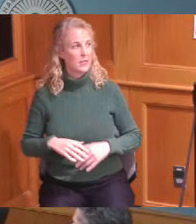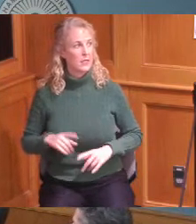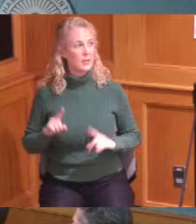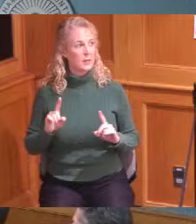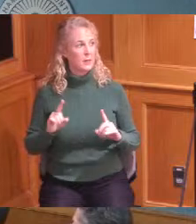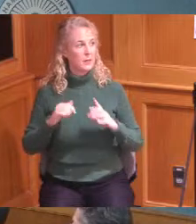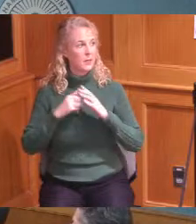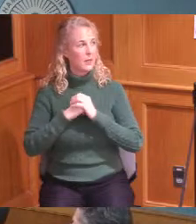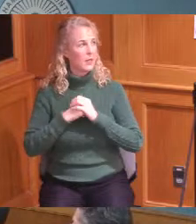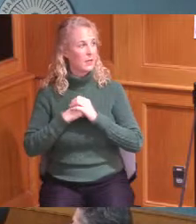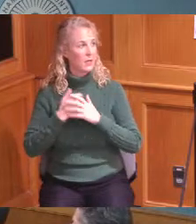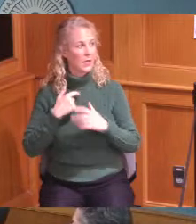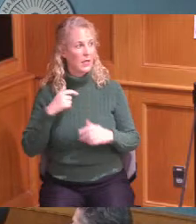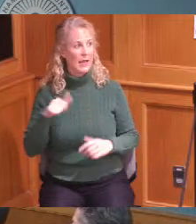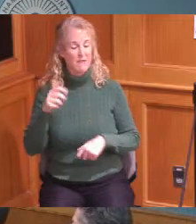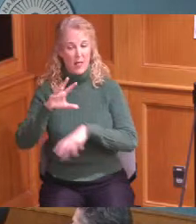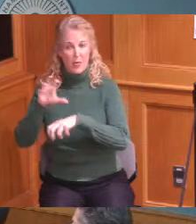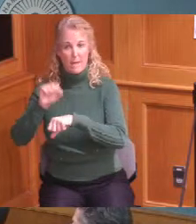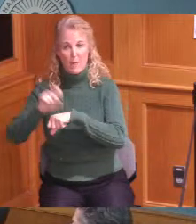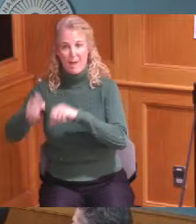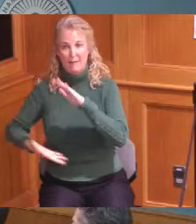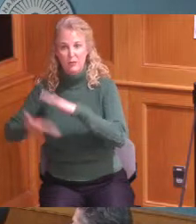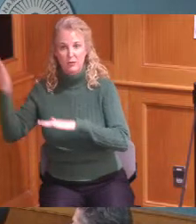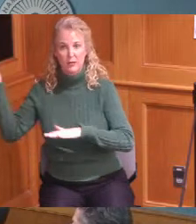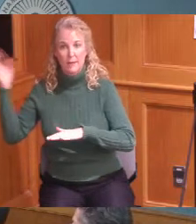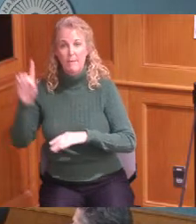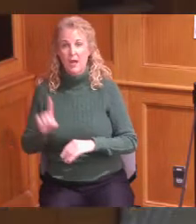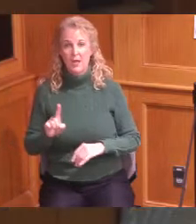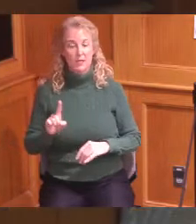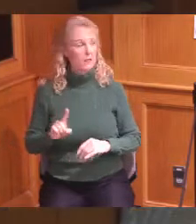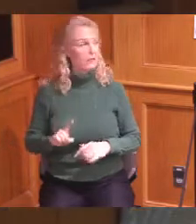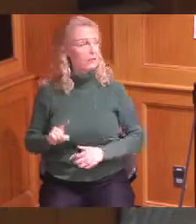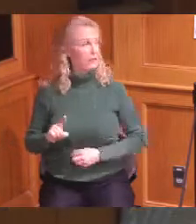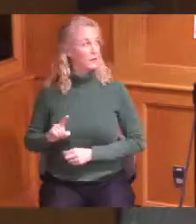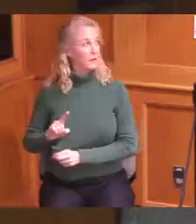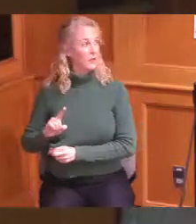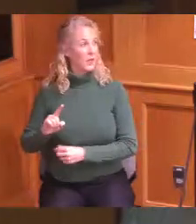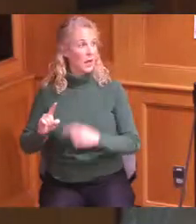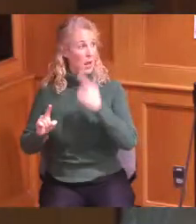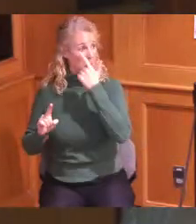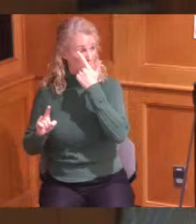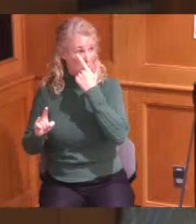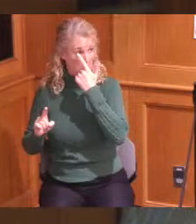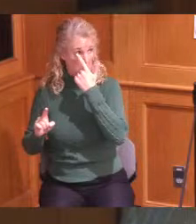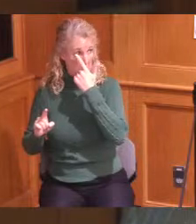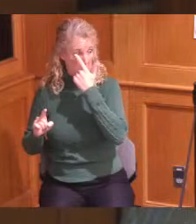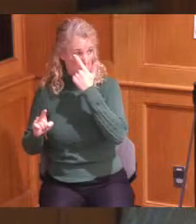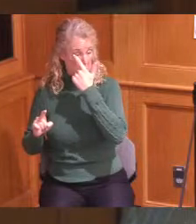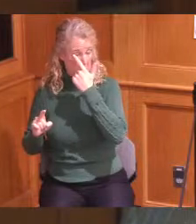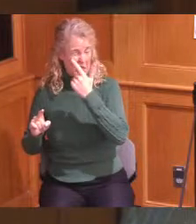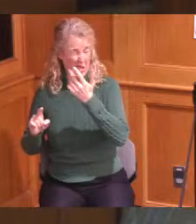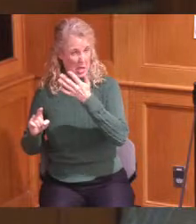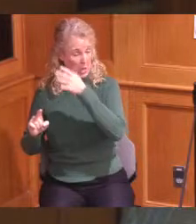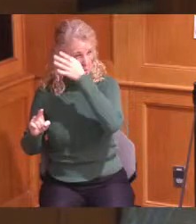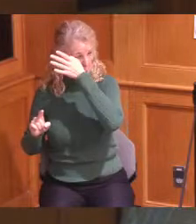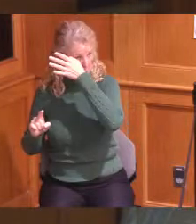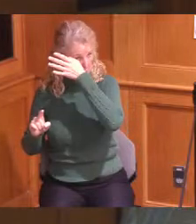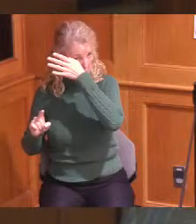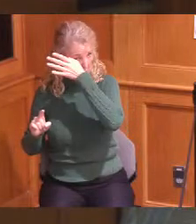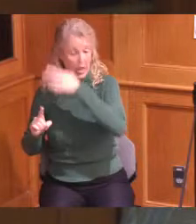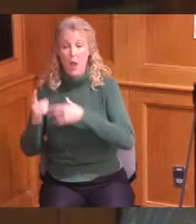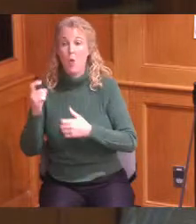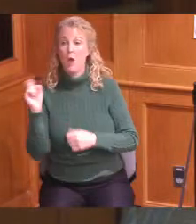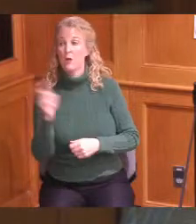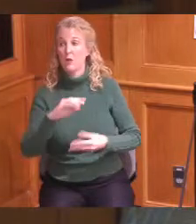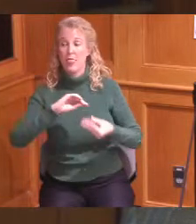debate because I have another appointment I got to get to. But I do want to ask and get this information. I like to go through